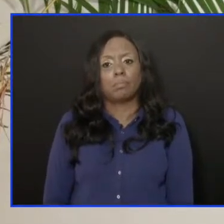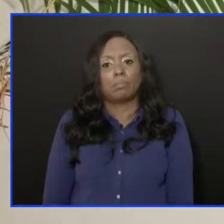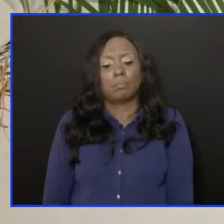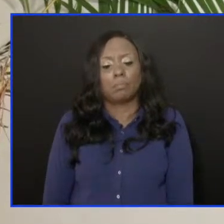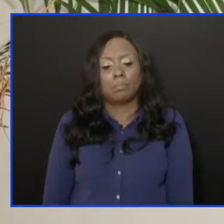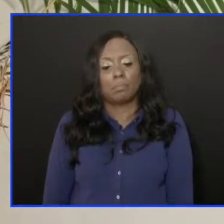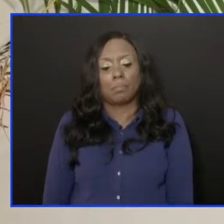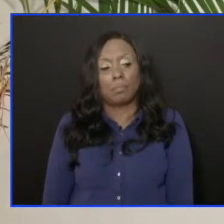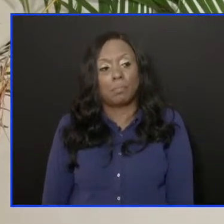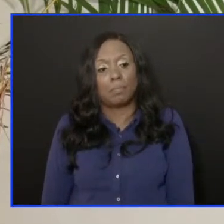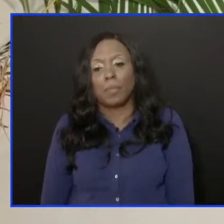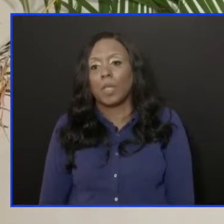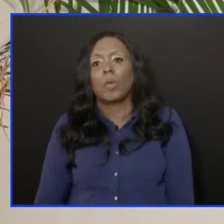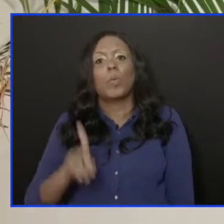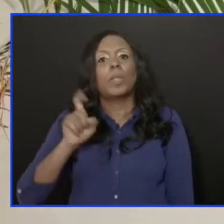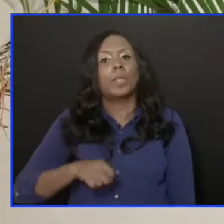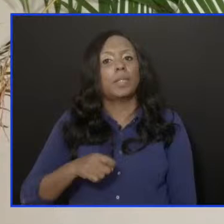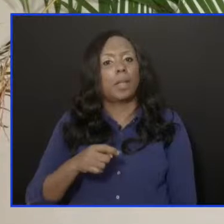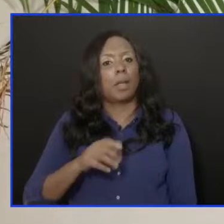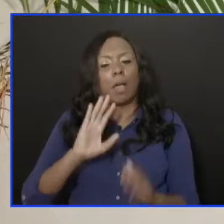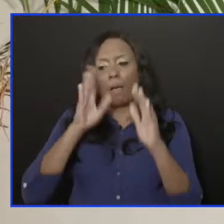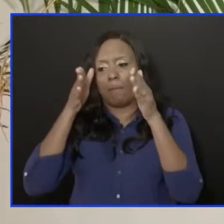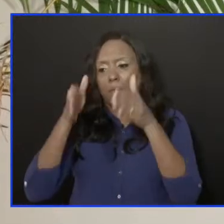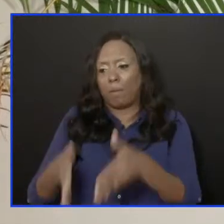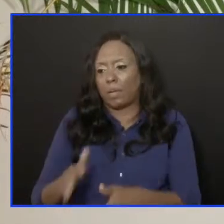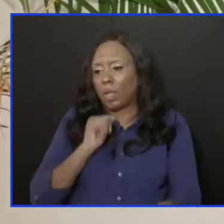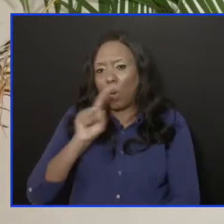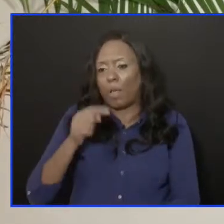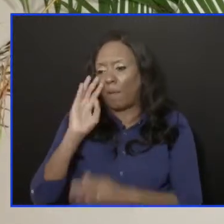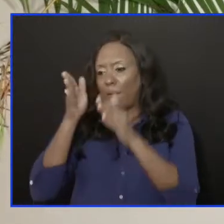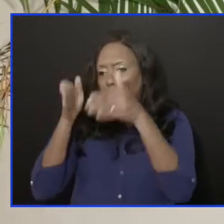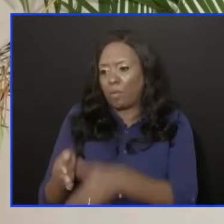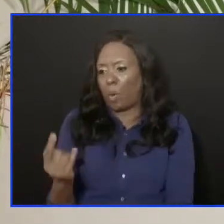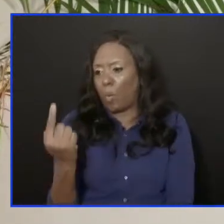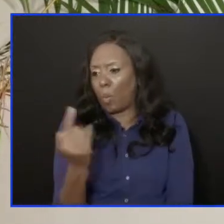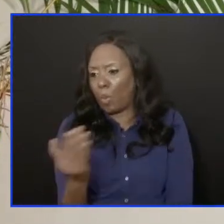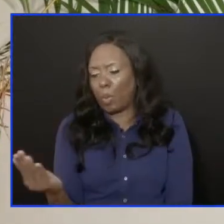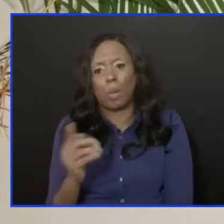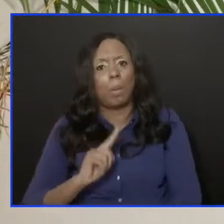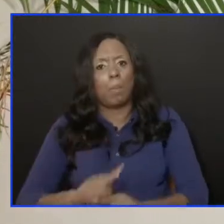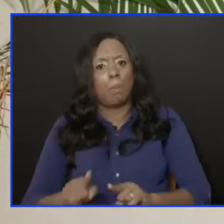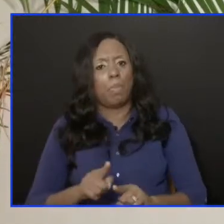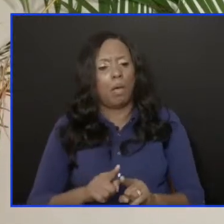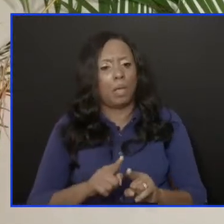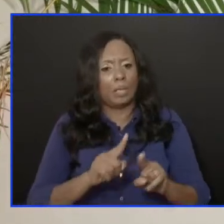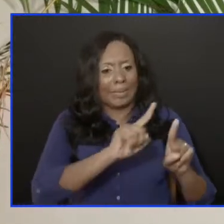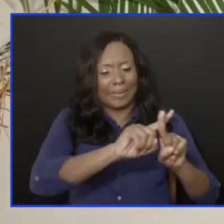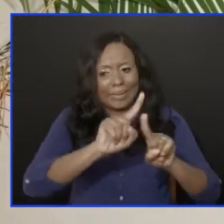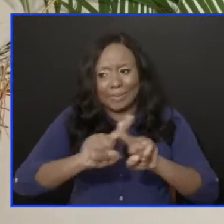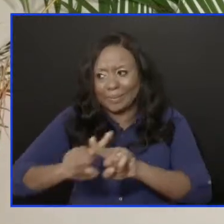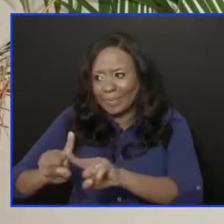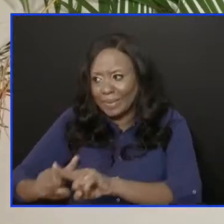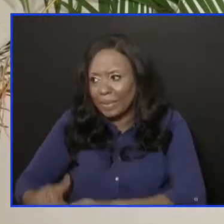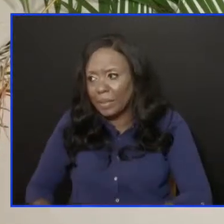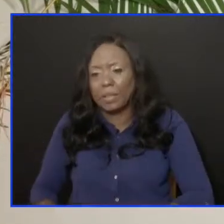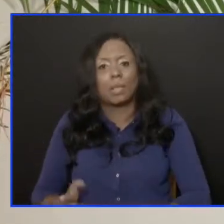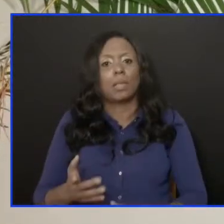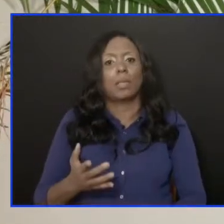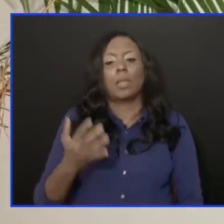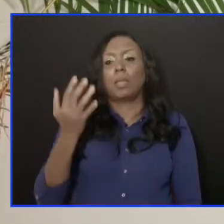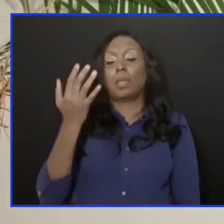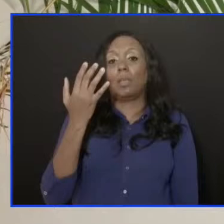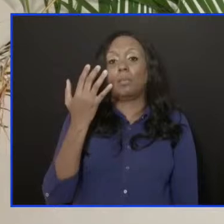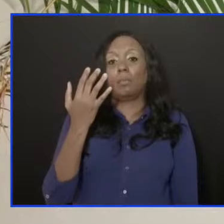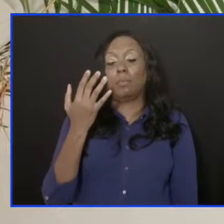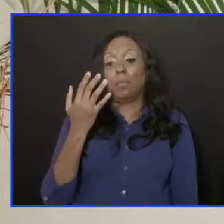multiplicity of factors, and we continue to monitor them to see how well we are doing in country in order to determine whether we're